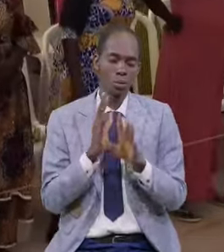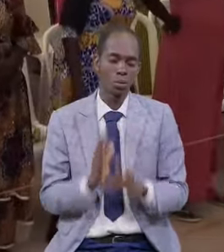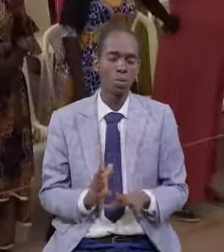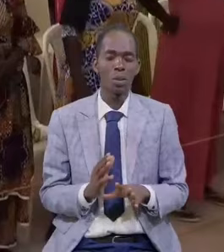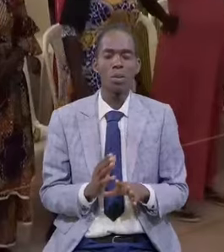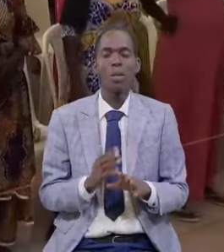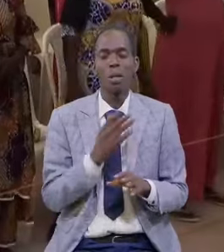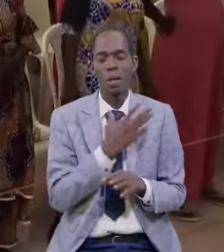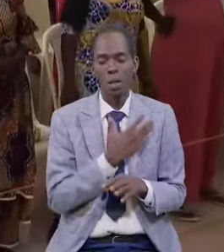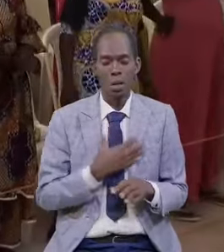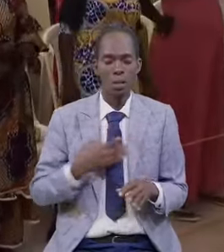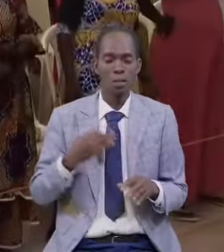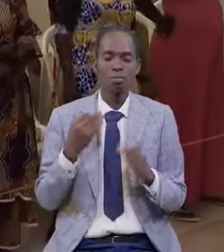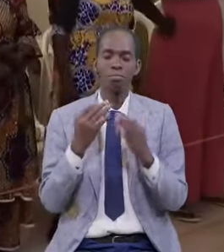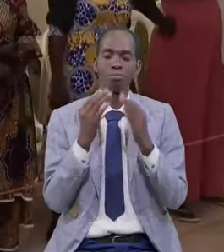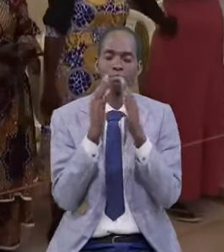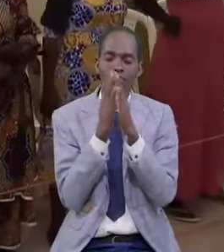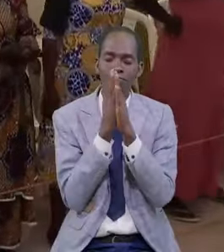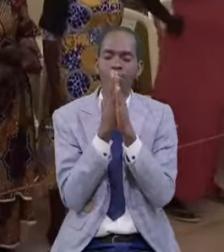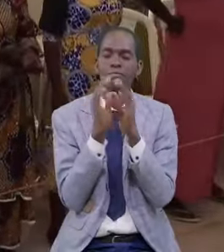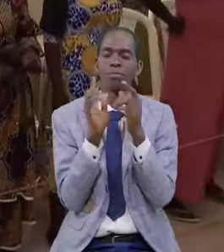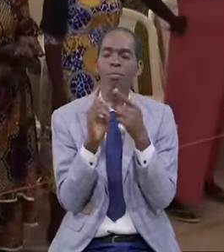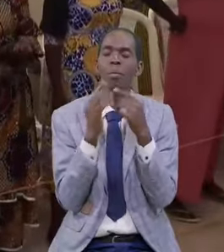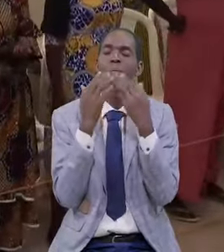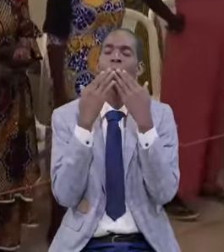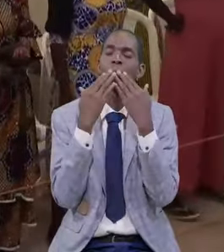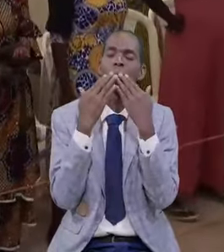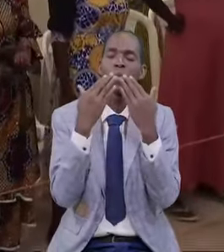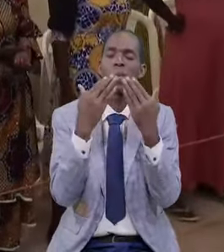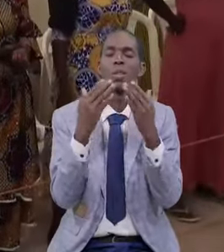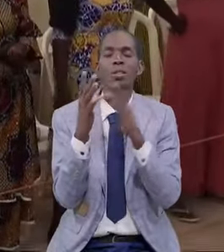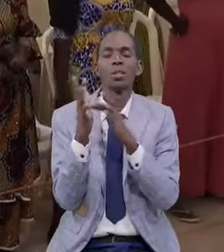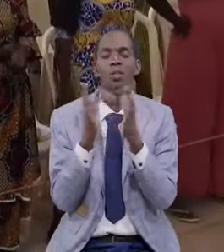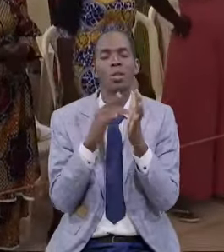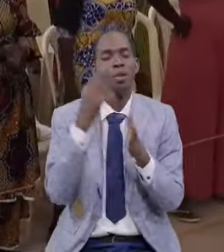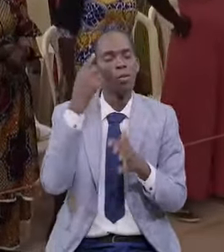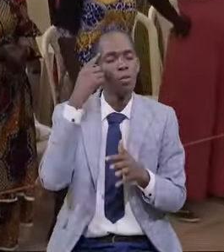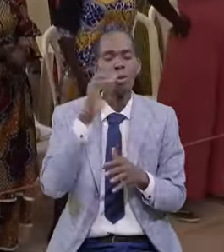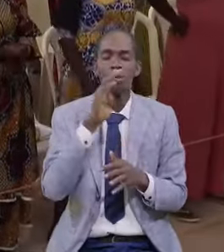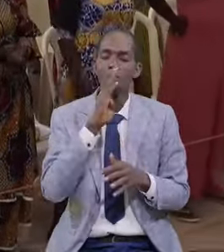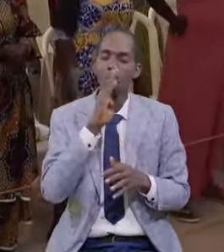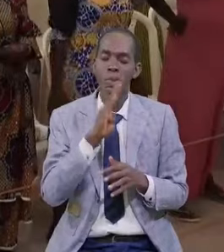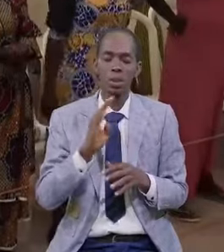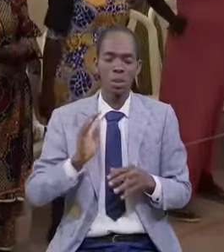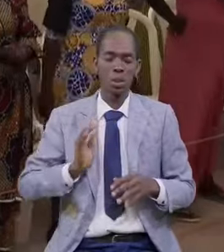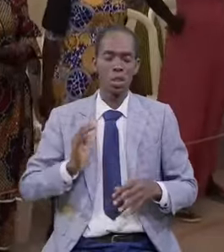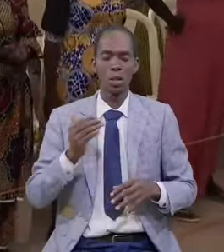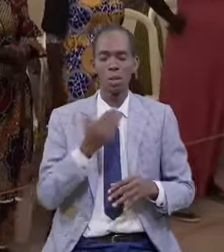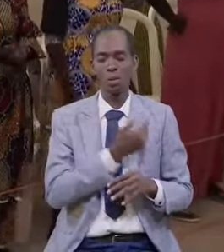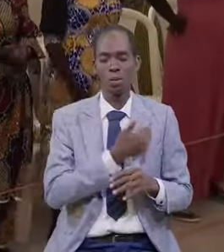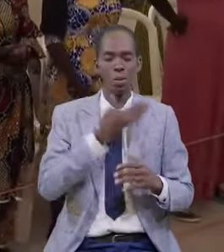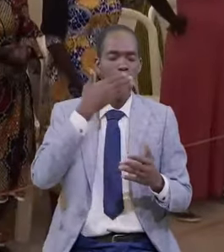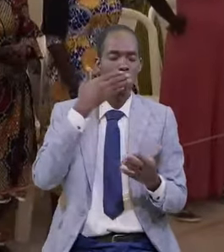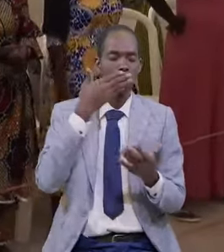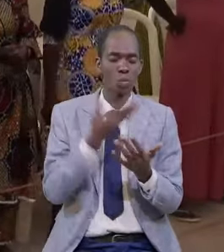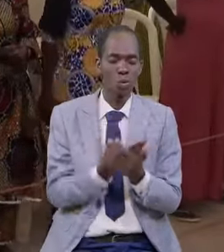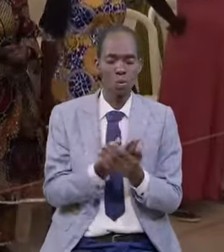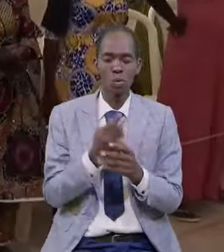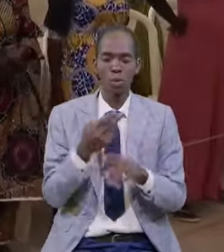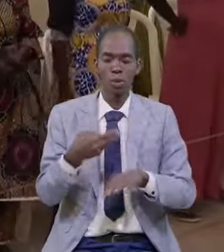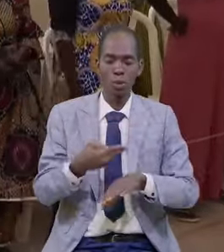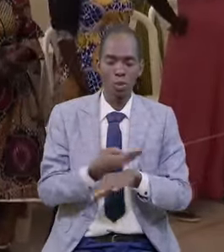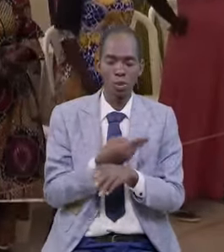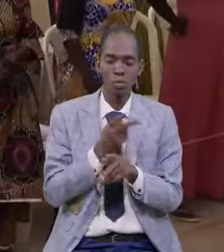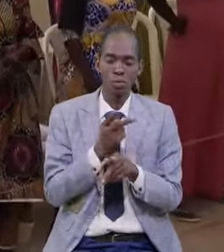and appreciate Jesus for being our Good Shepherd because Jesus is Our Shepherd we shall